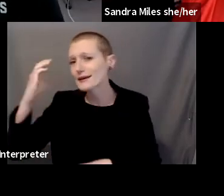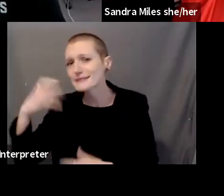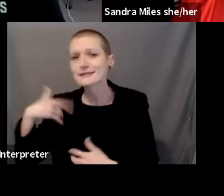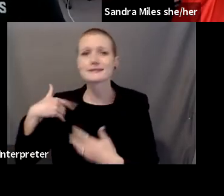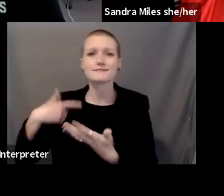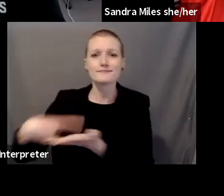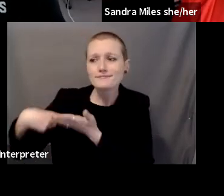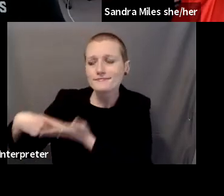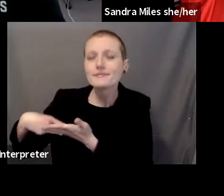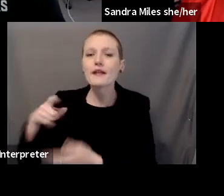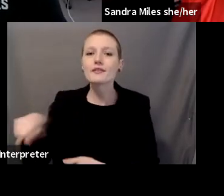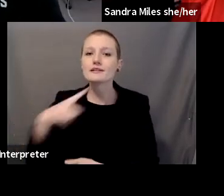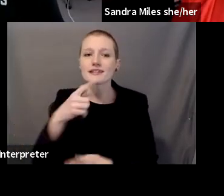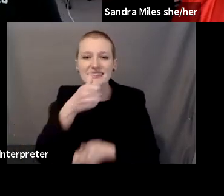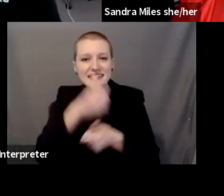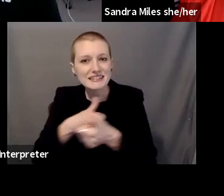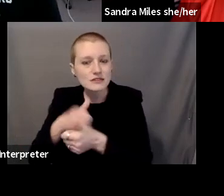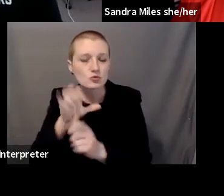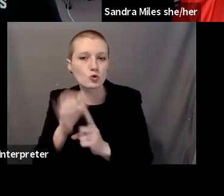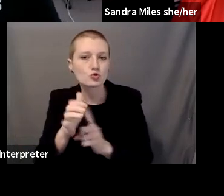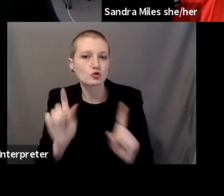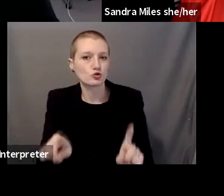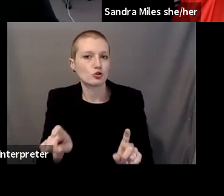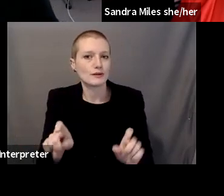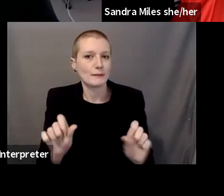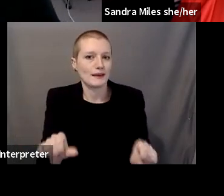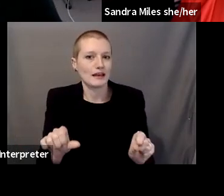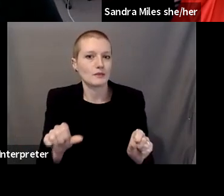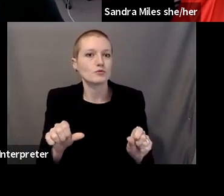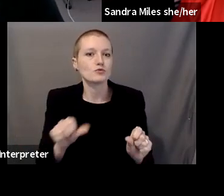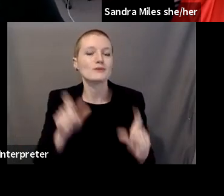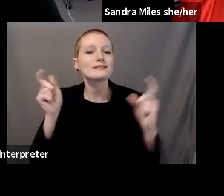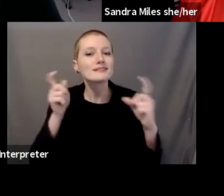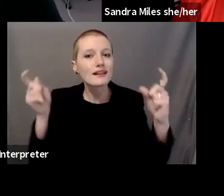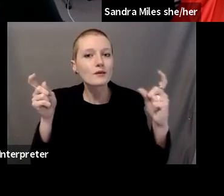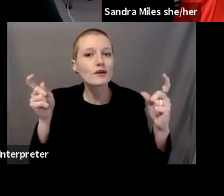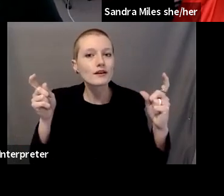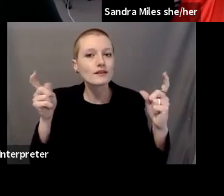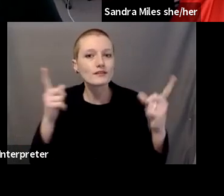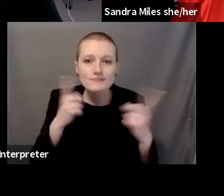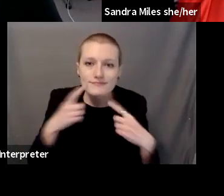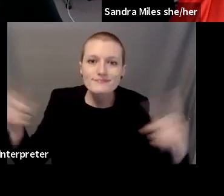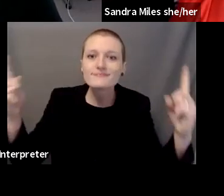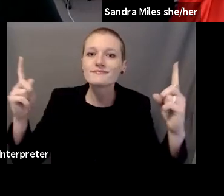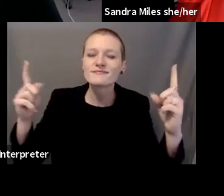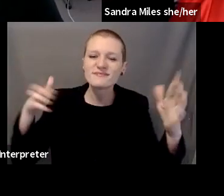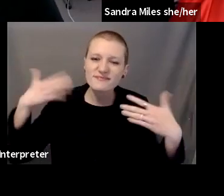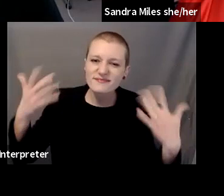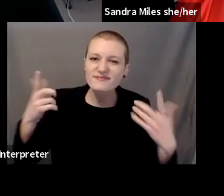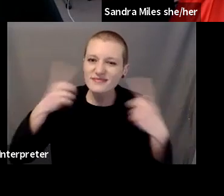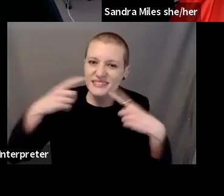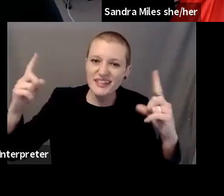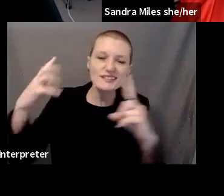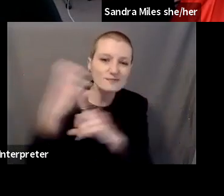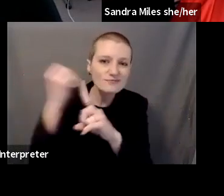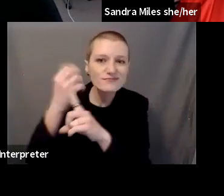to celebrate its accomplishments and other cultures join in on that celebration, because it's a good thing. It's not a